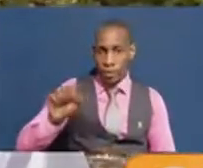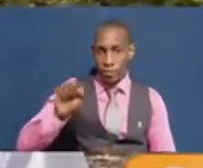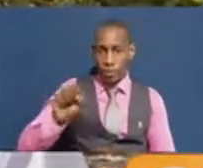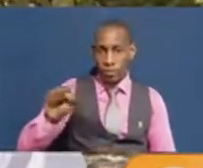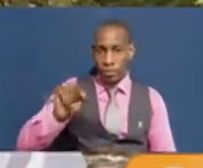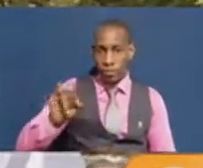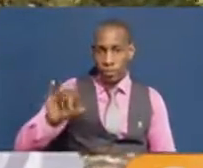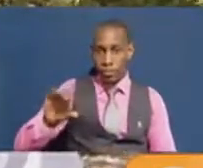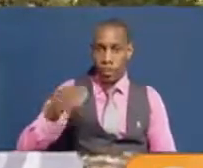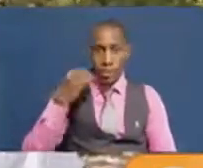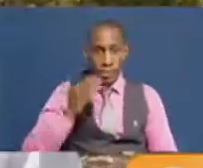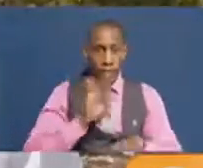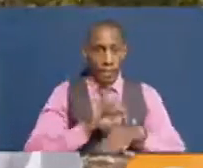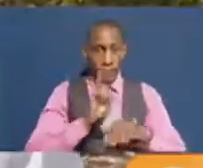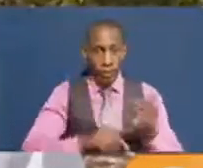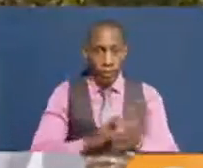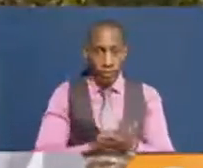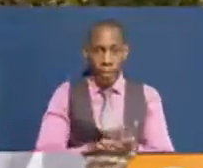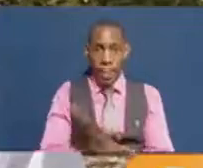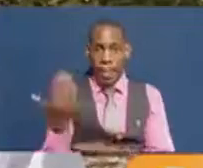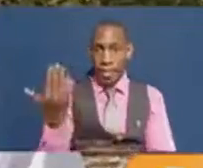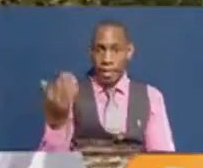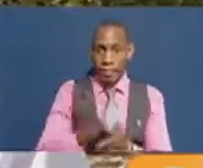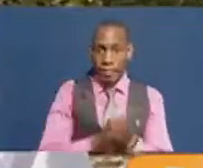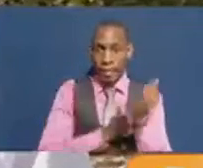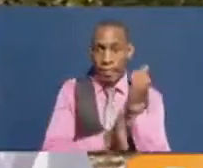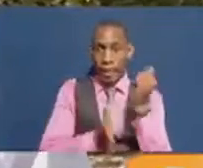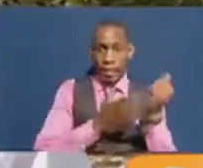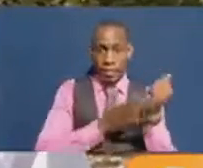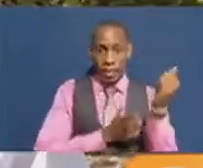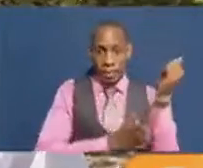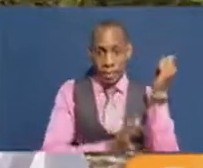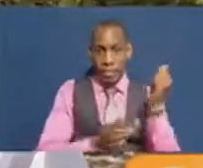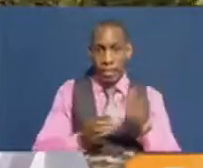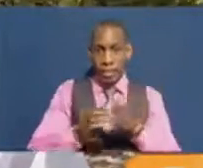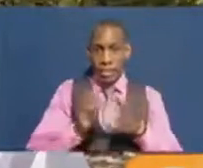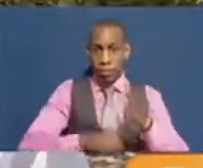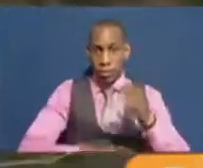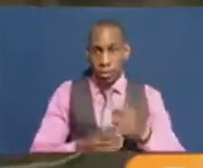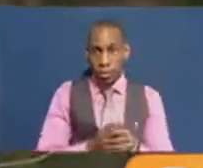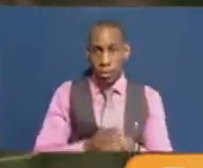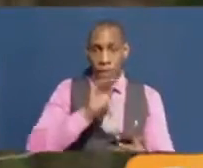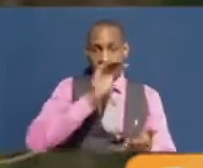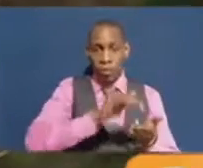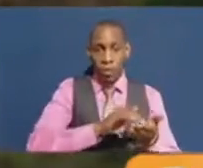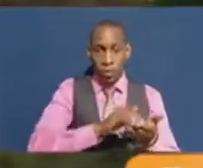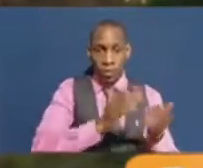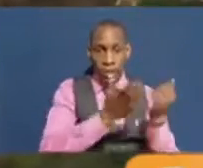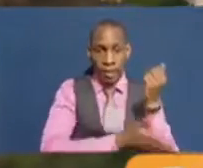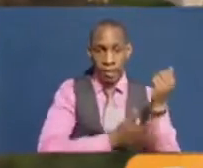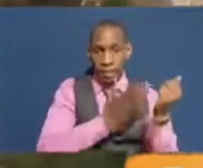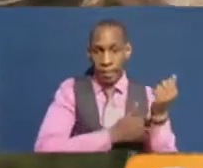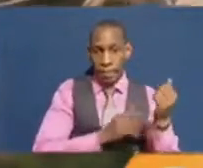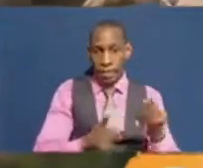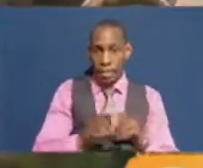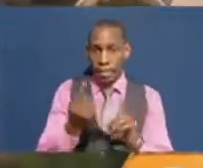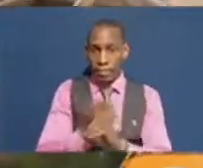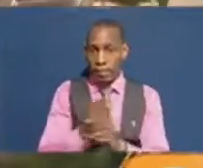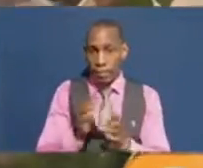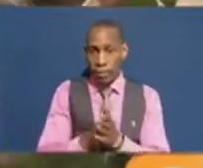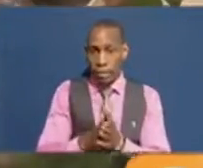affects the leaves and the branches, resulting into reduced yield. Unlike